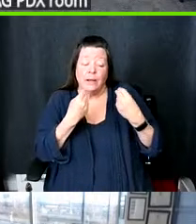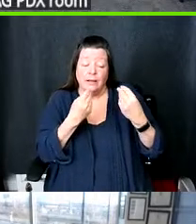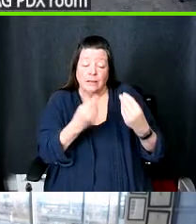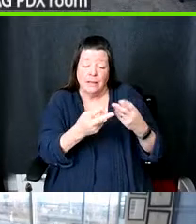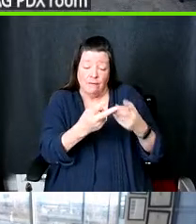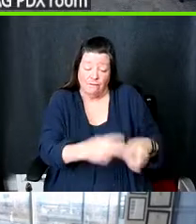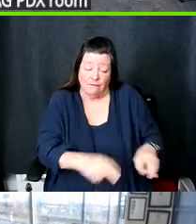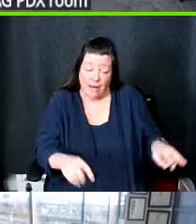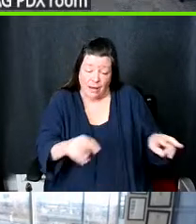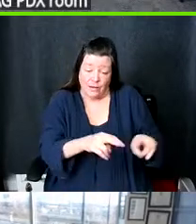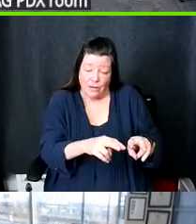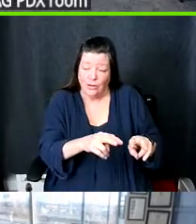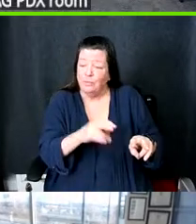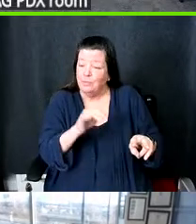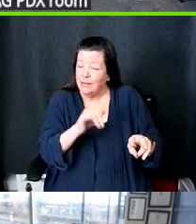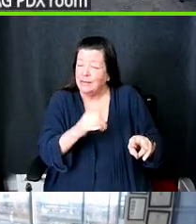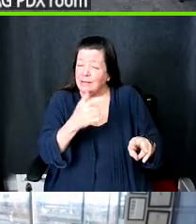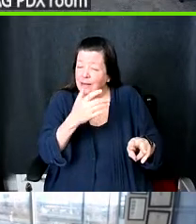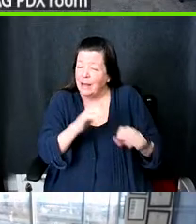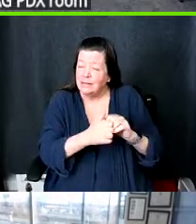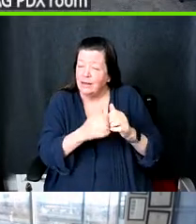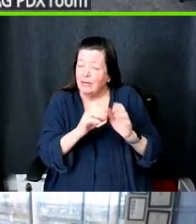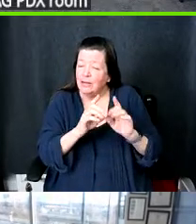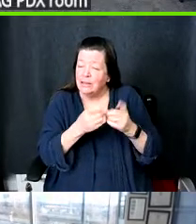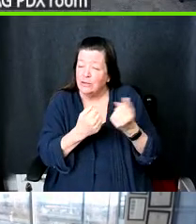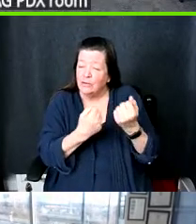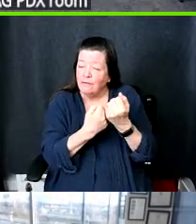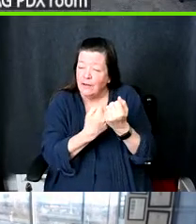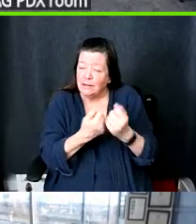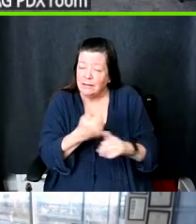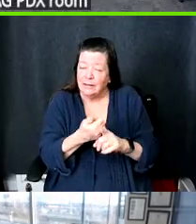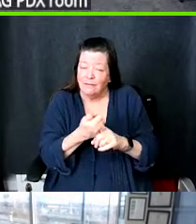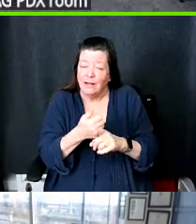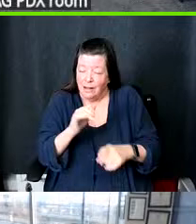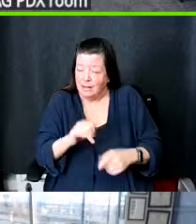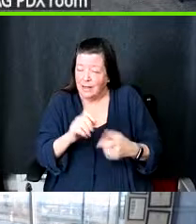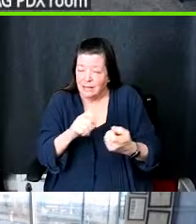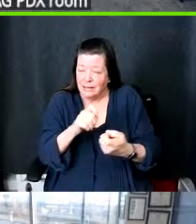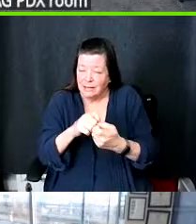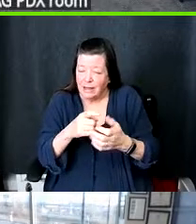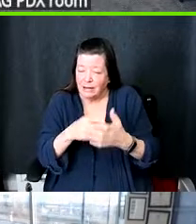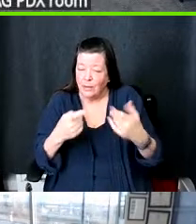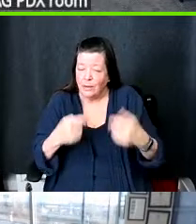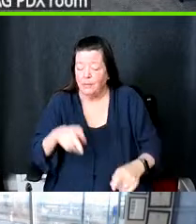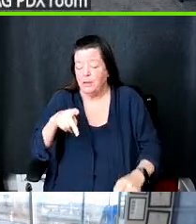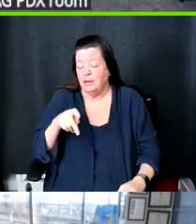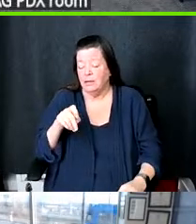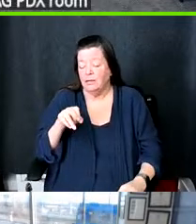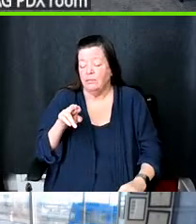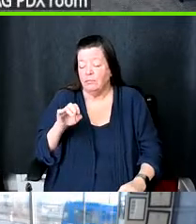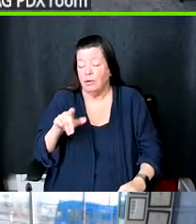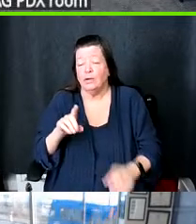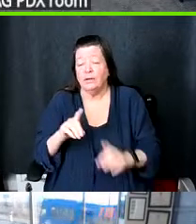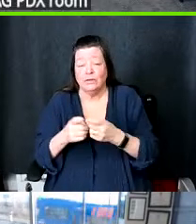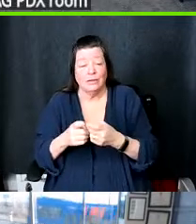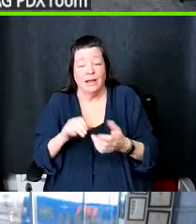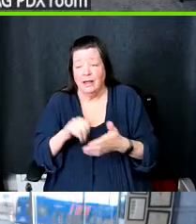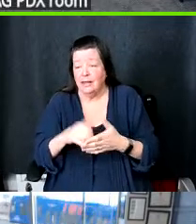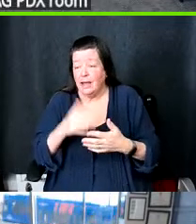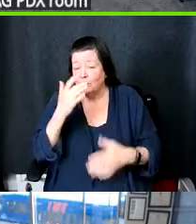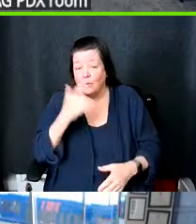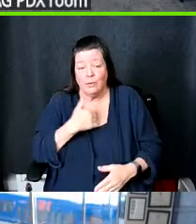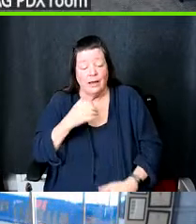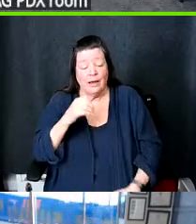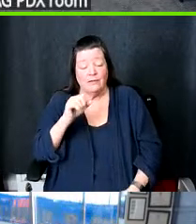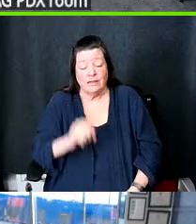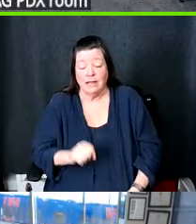how the urban renewal district funds itself. And this is exactly what happened in the Pearl District. It's exactly why we have South Waterfront District.